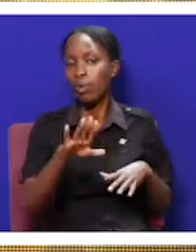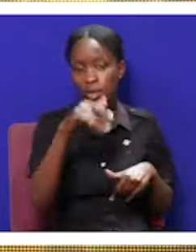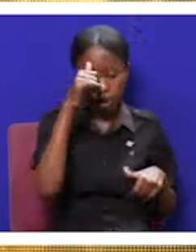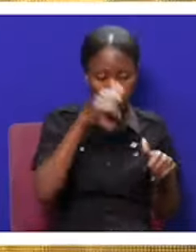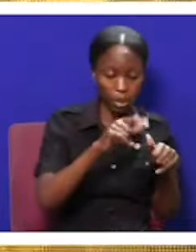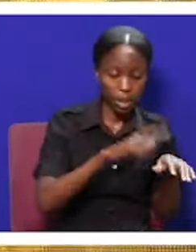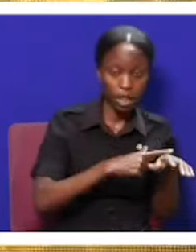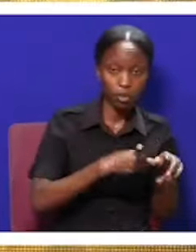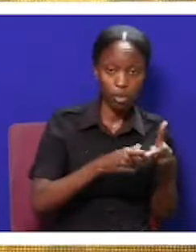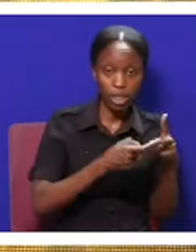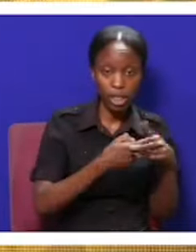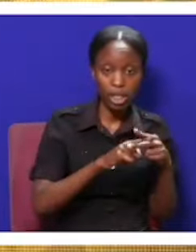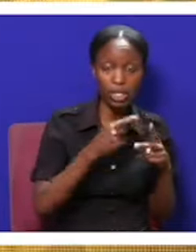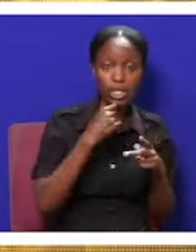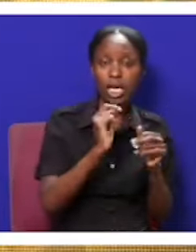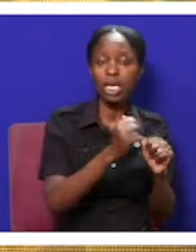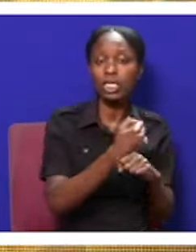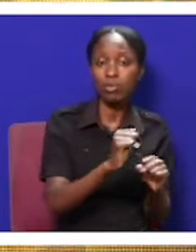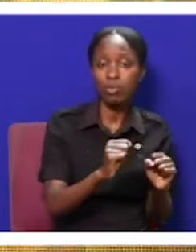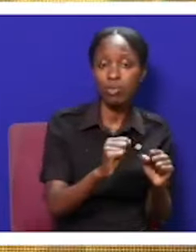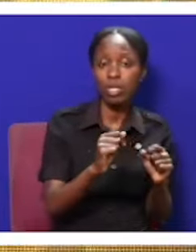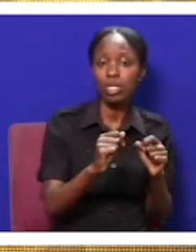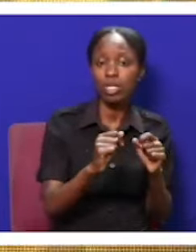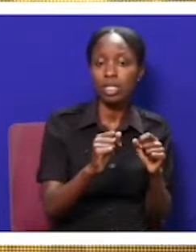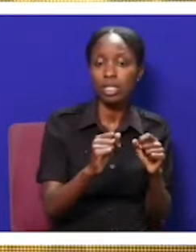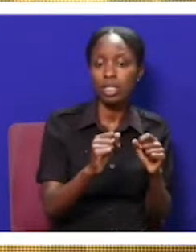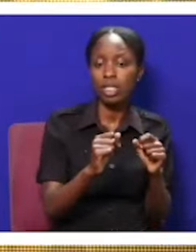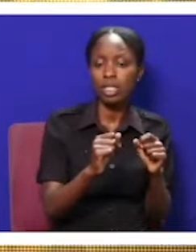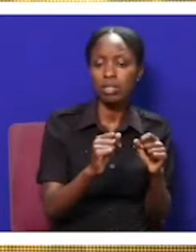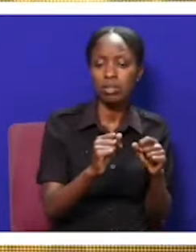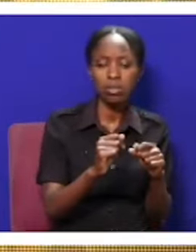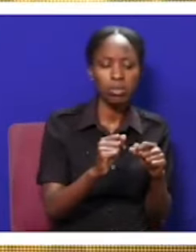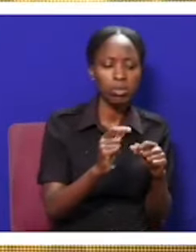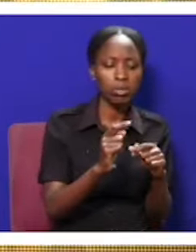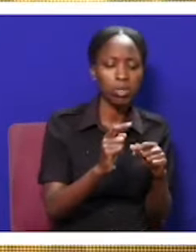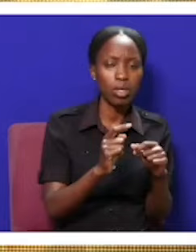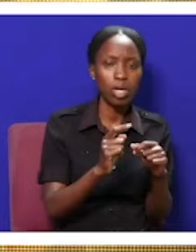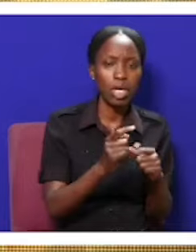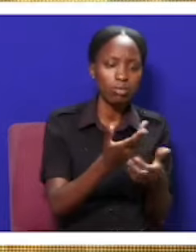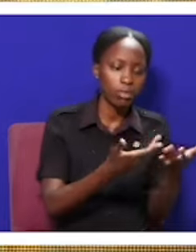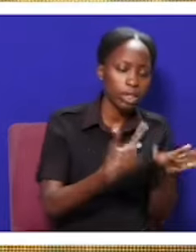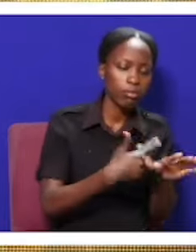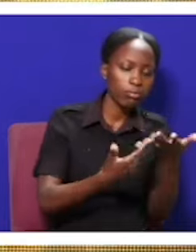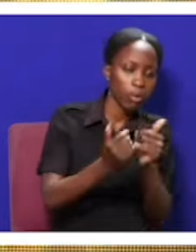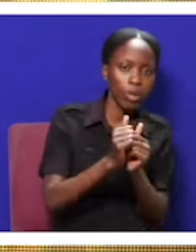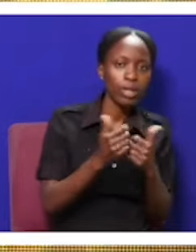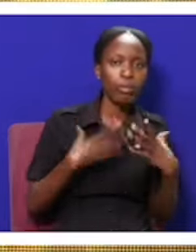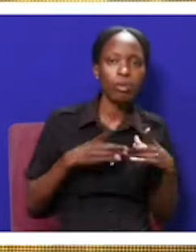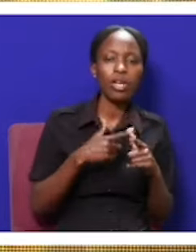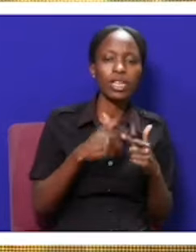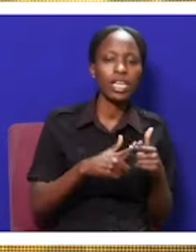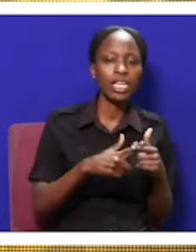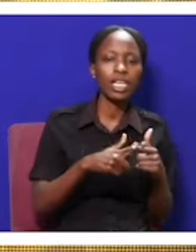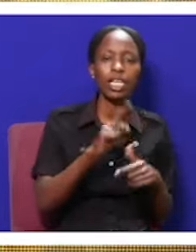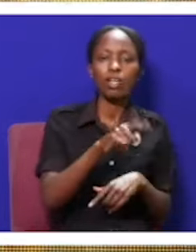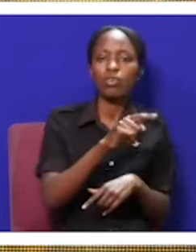we said it is impossible not to offend others as we relate with them on a day-to-day